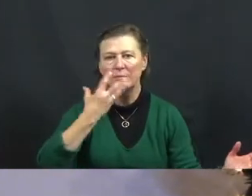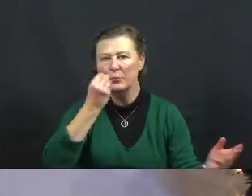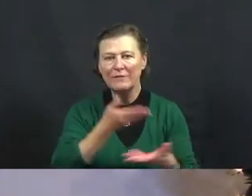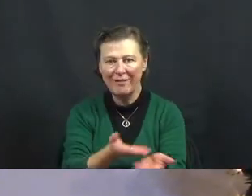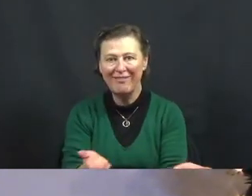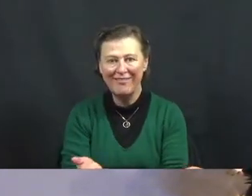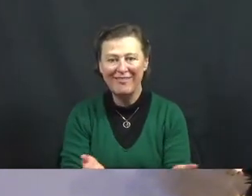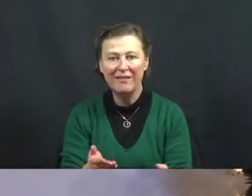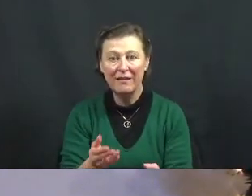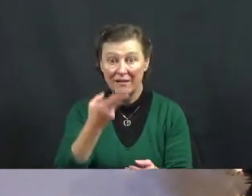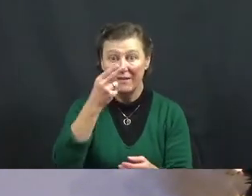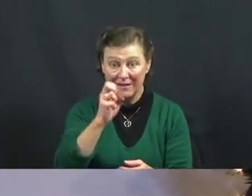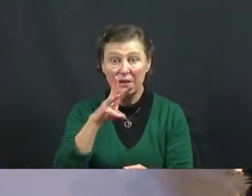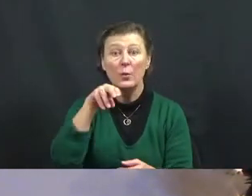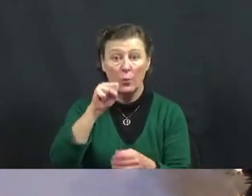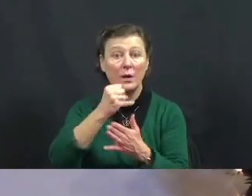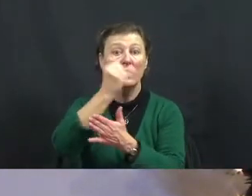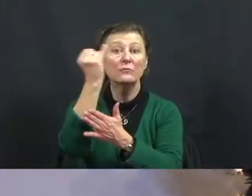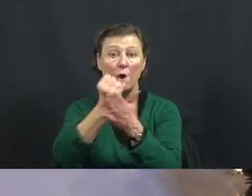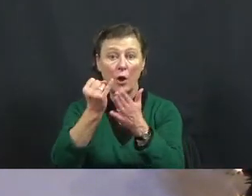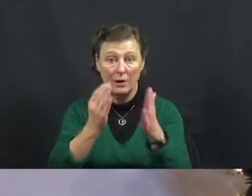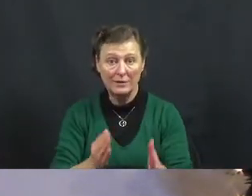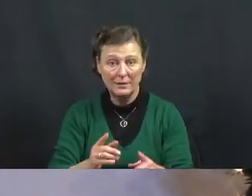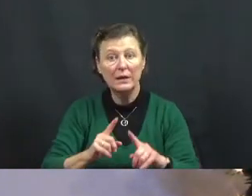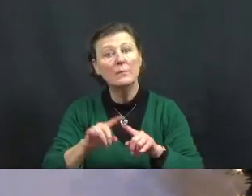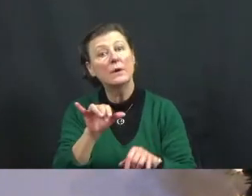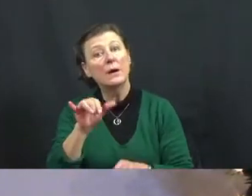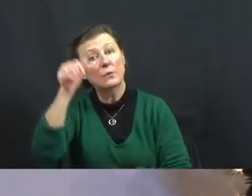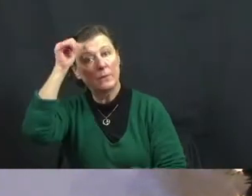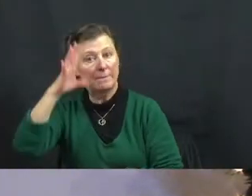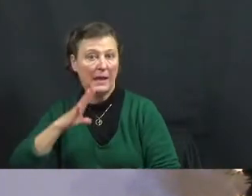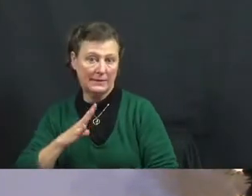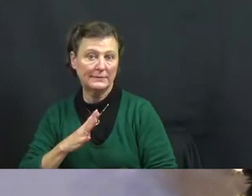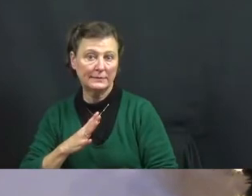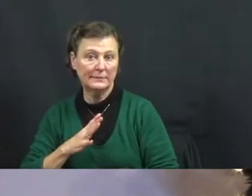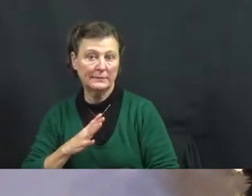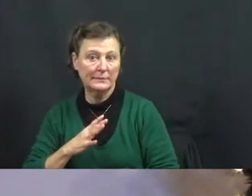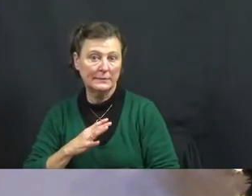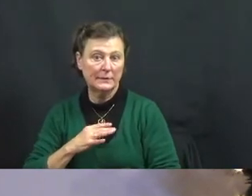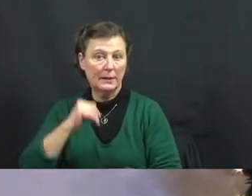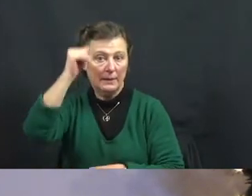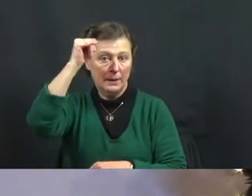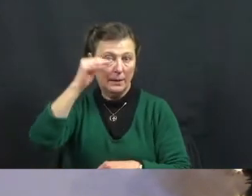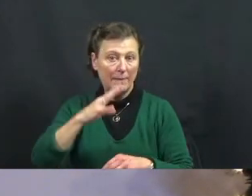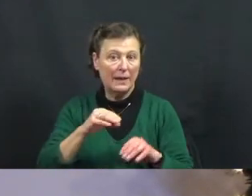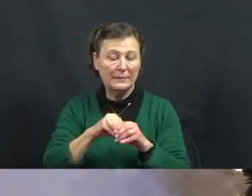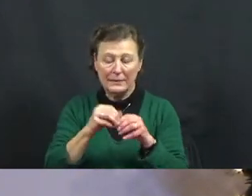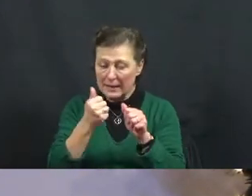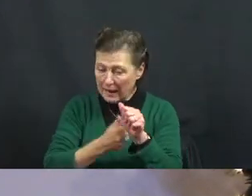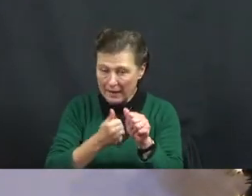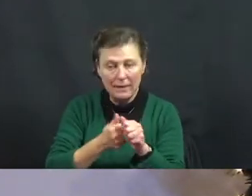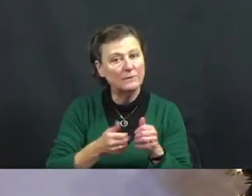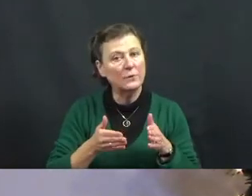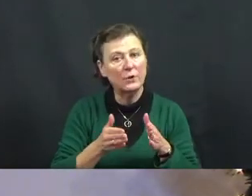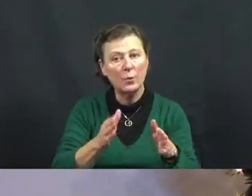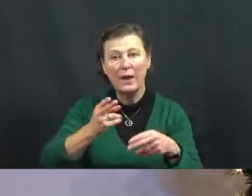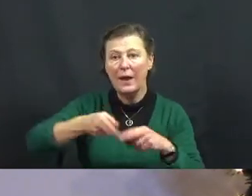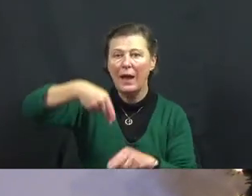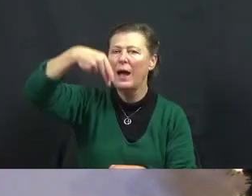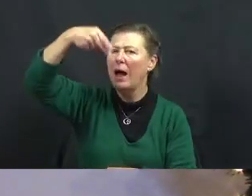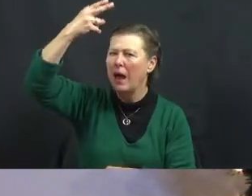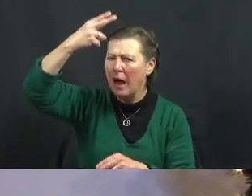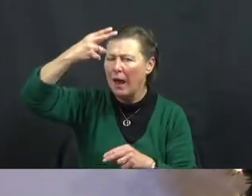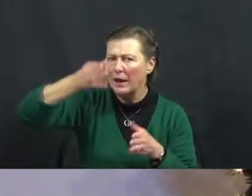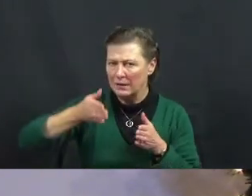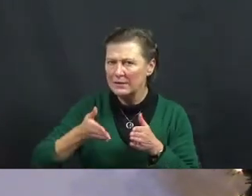an artist, but also a man in every sense, in the highest